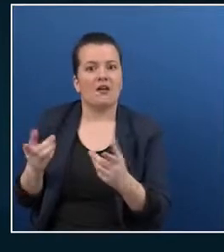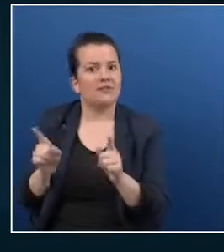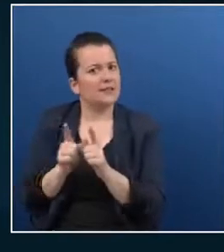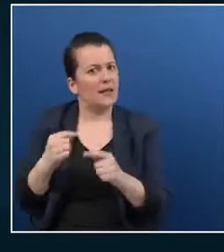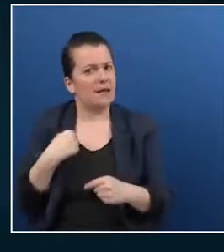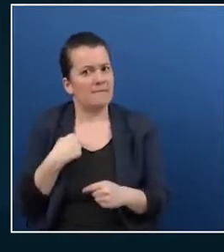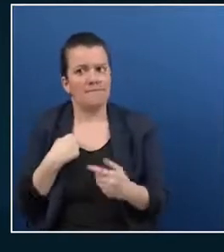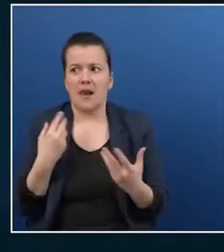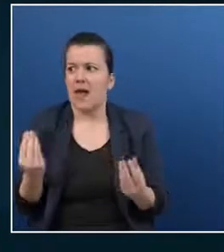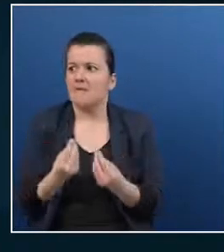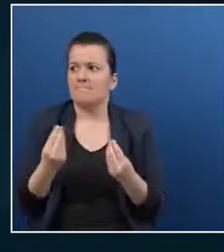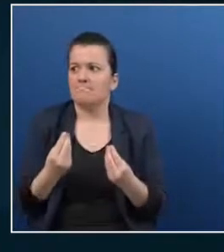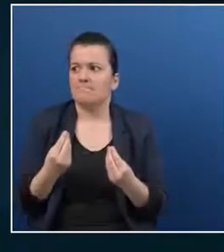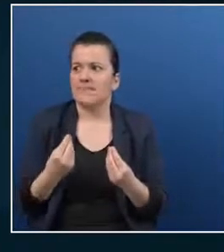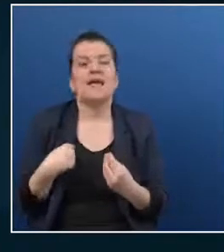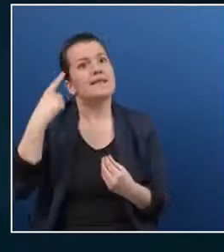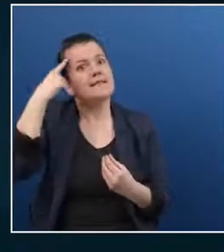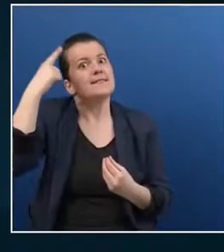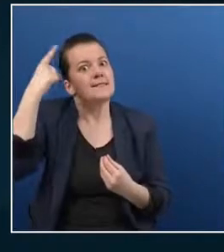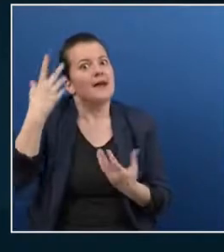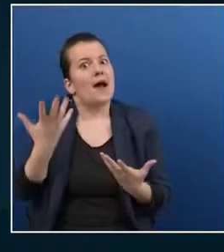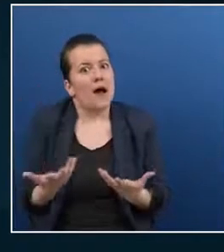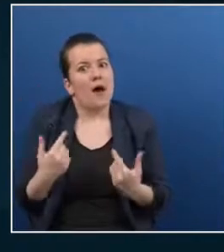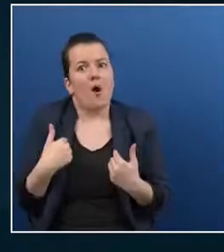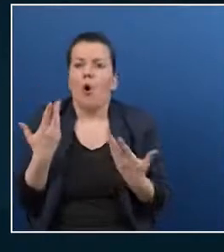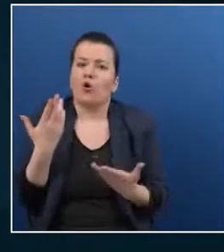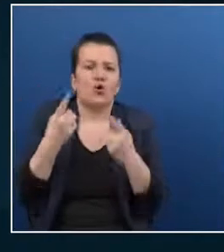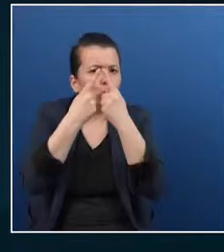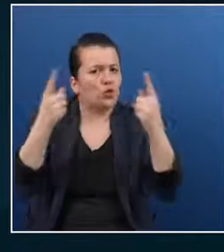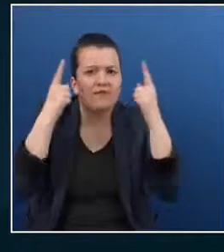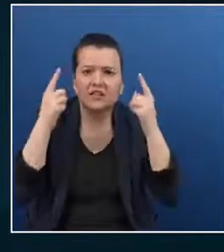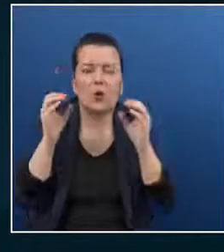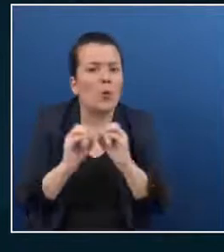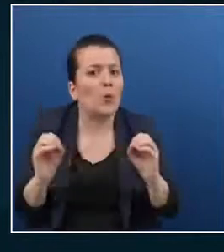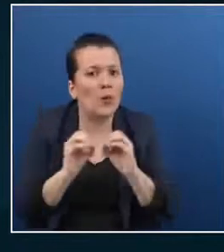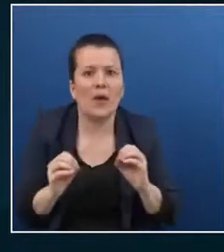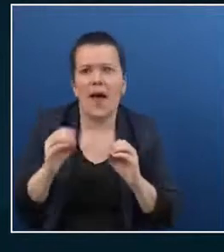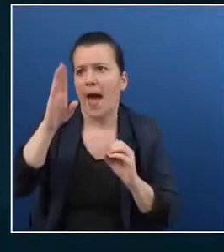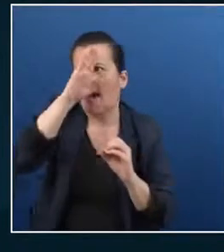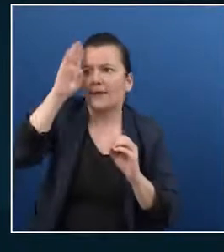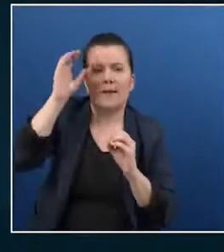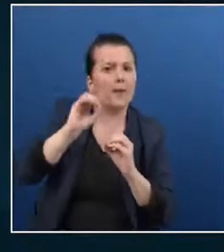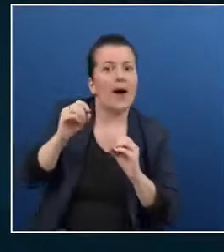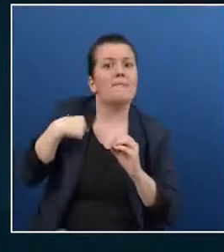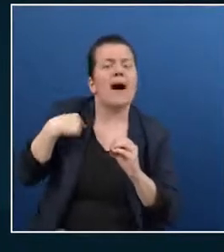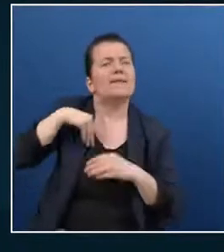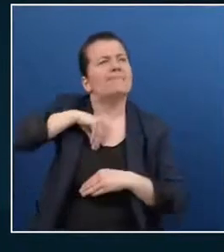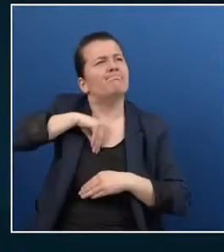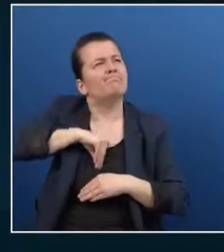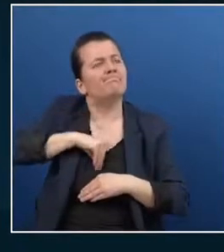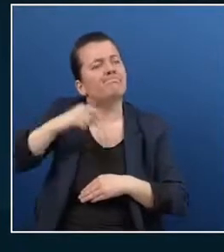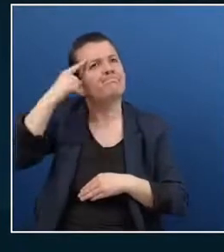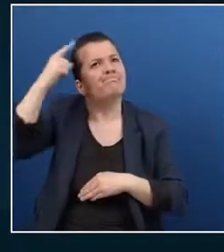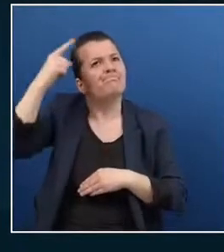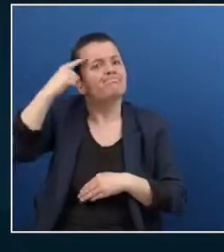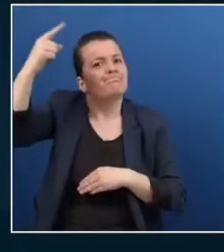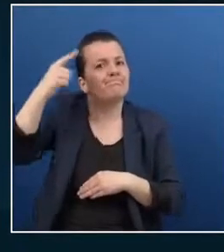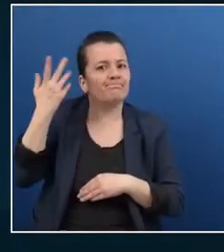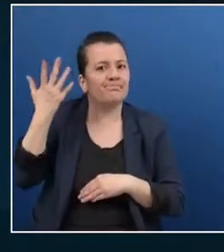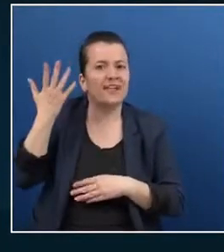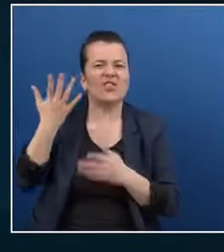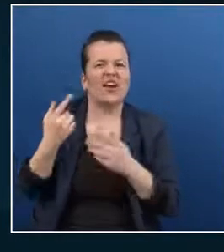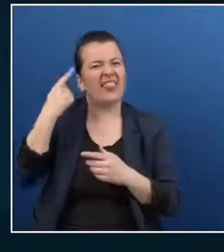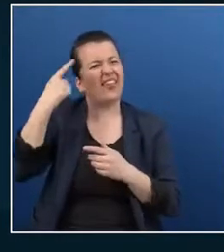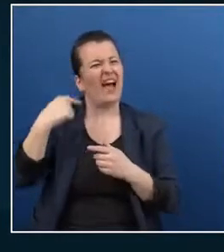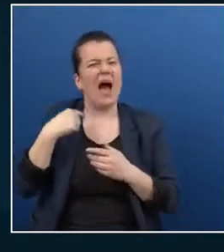somebody who didn't go to college and is not an academic, and they perhaps feel that the grants aren't for them